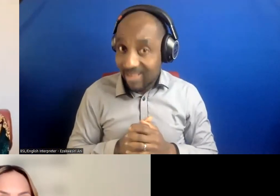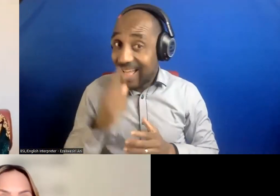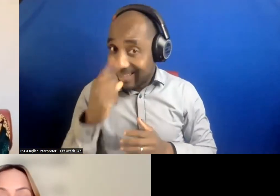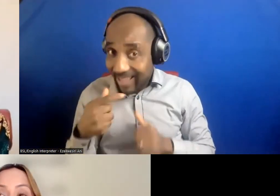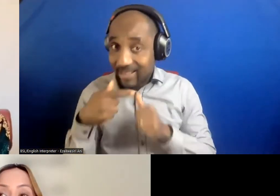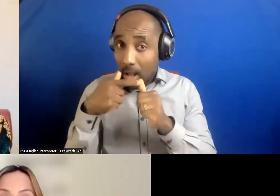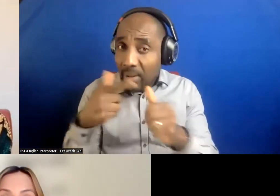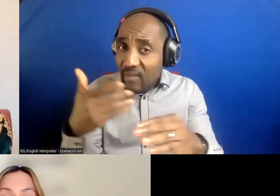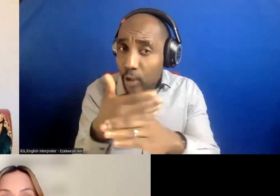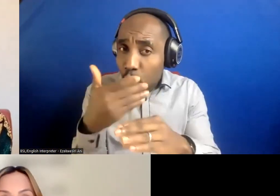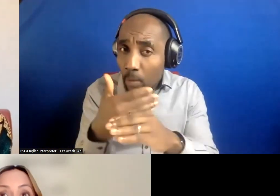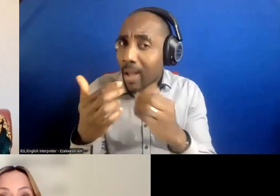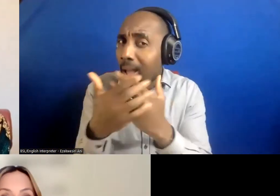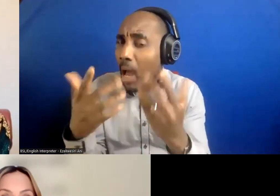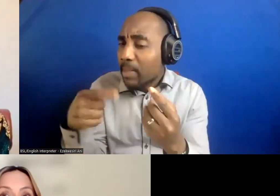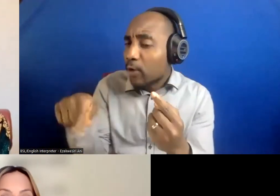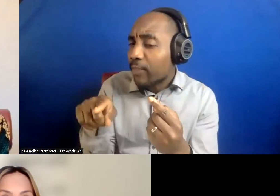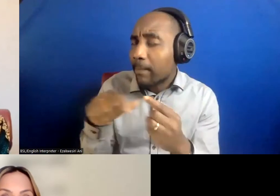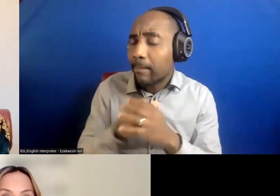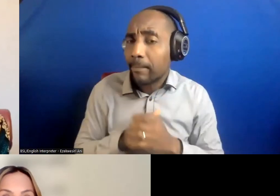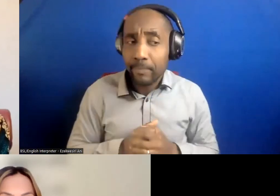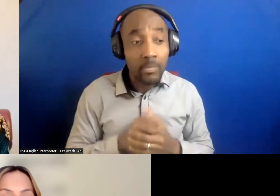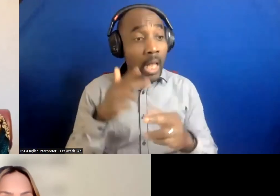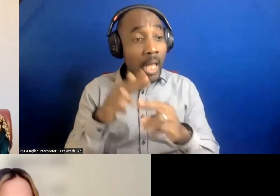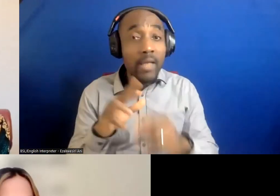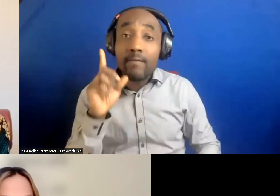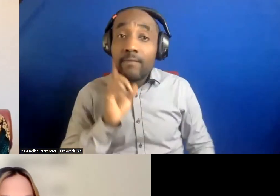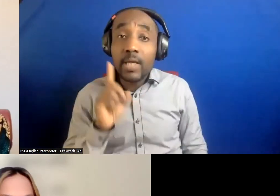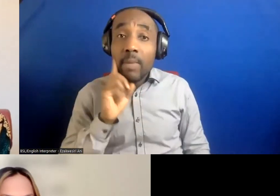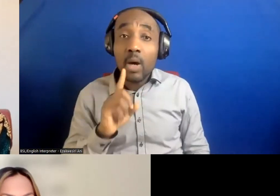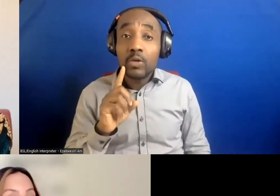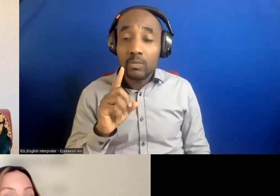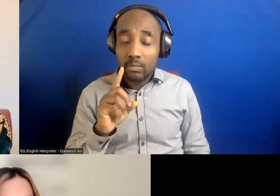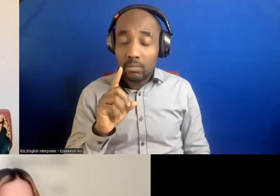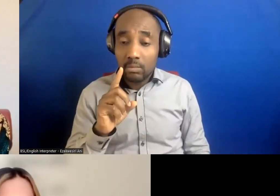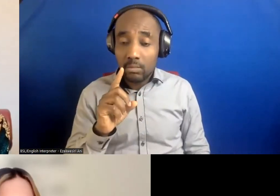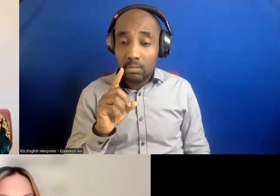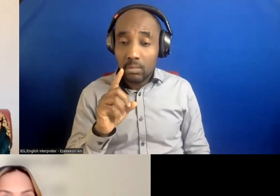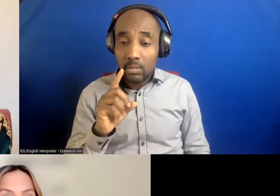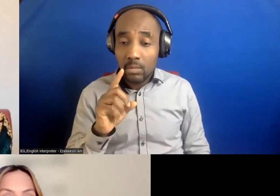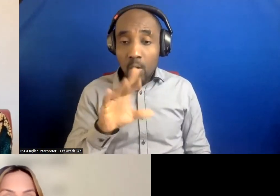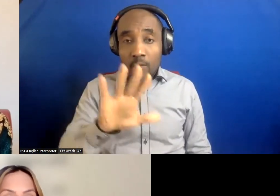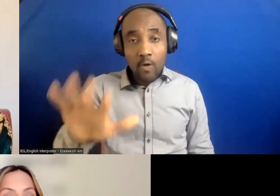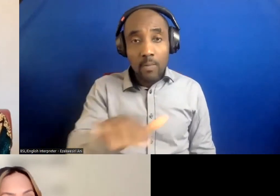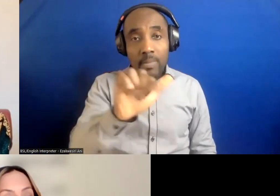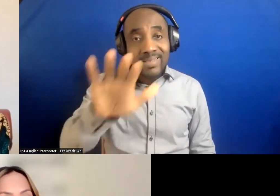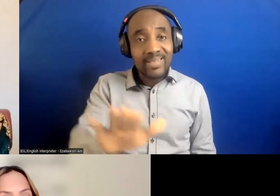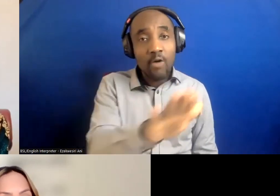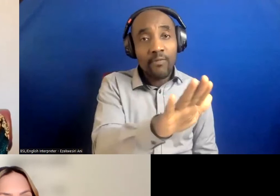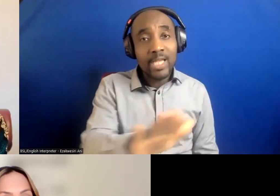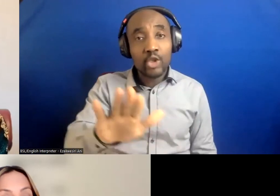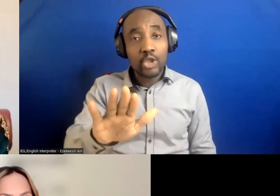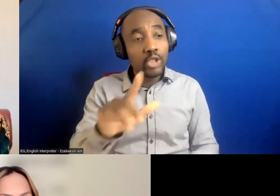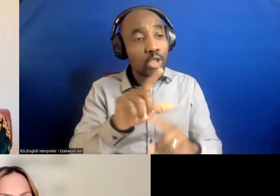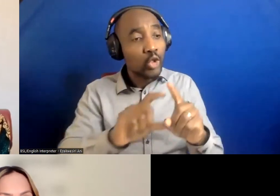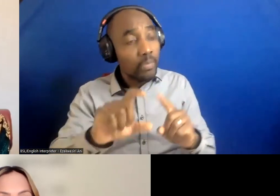jobs? And then if we do have females who are from a South Asian community, or Black females who are